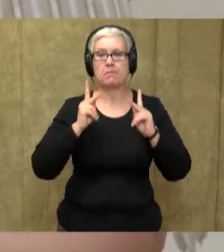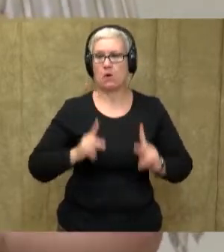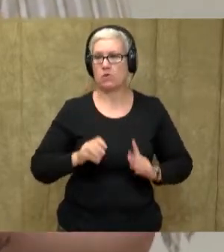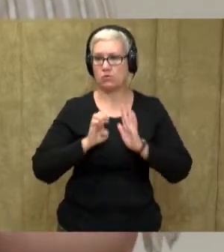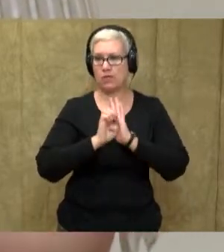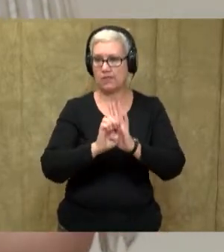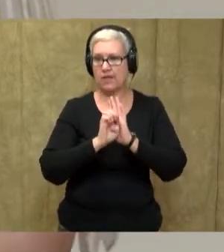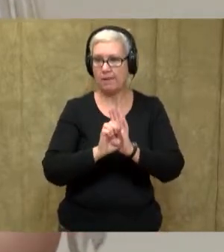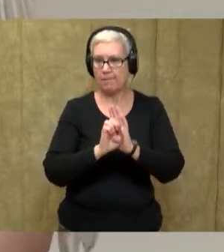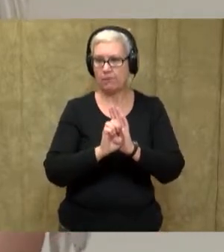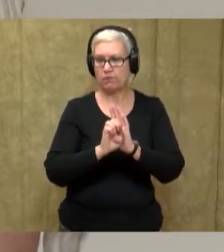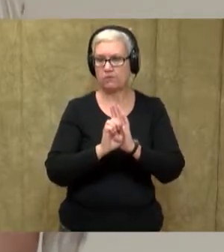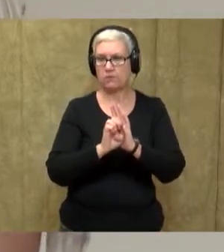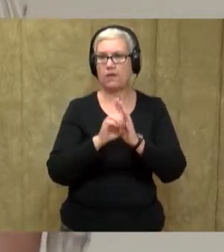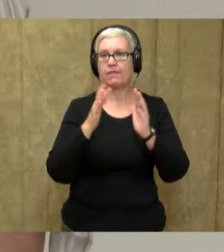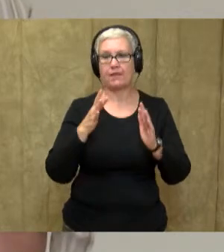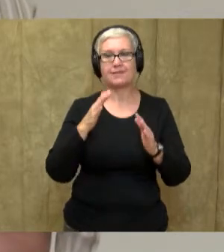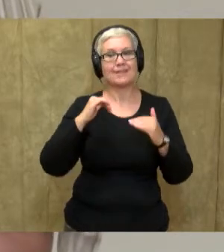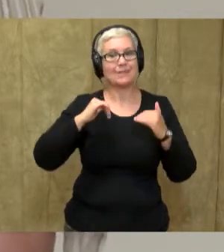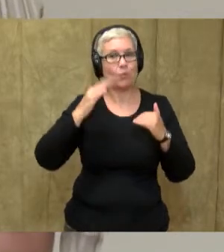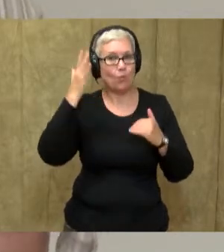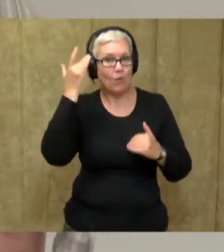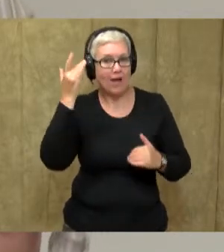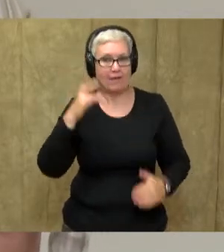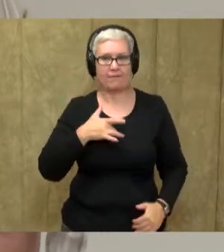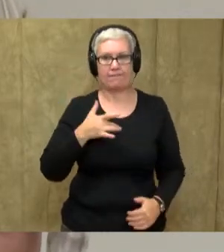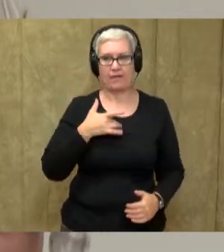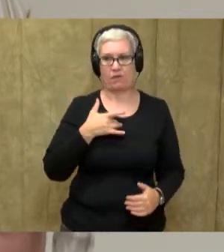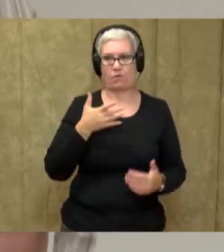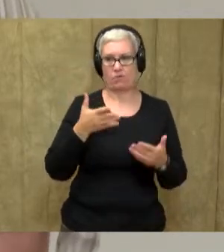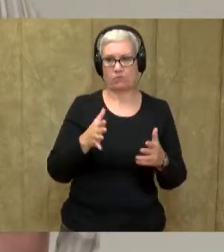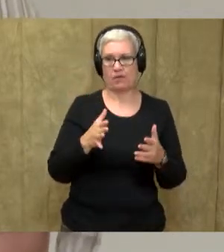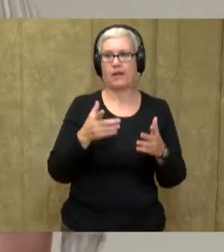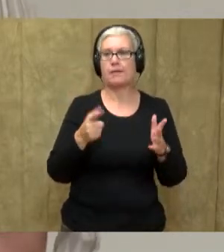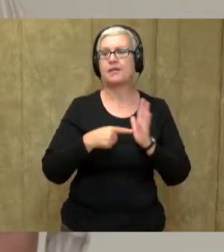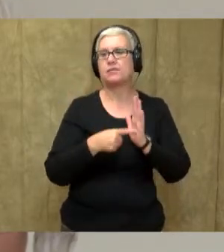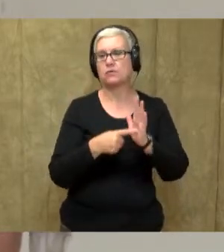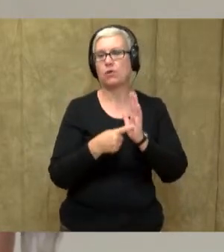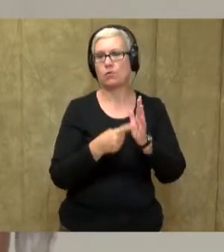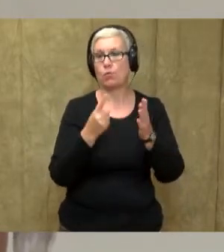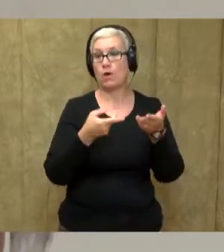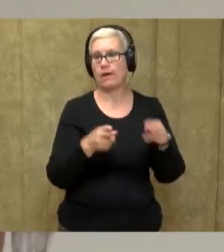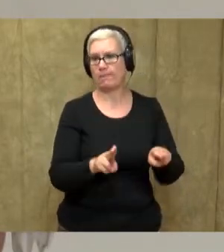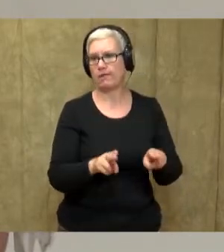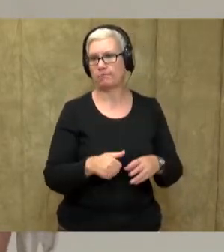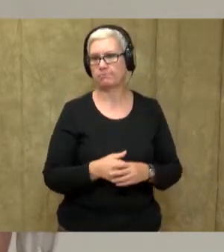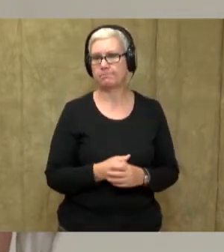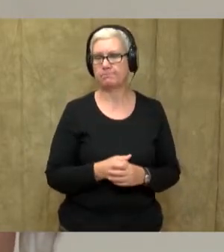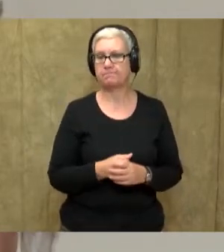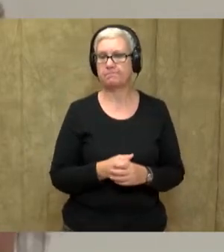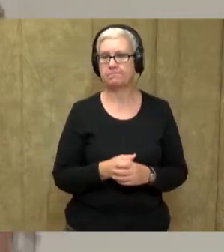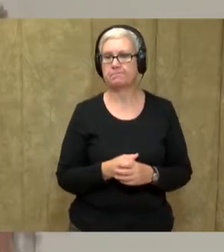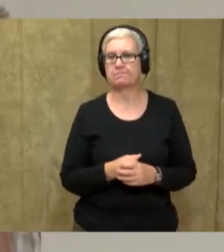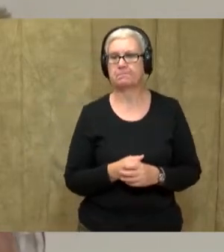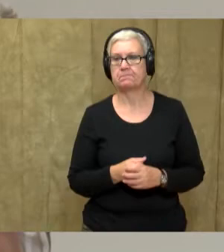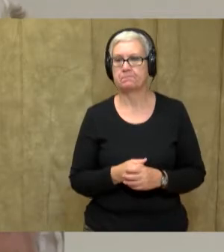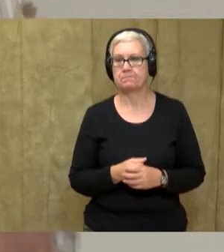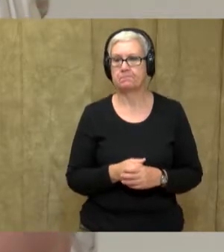say, well, this is the reason I feel the way I do, and let me prove it to you by showing you what happened, okay?